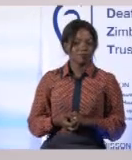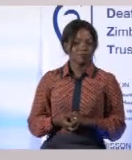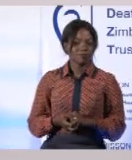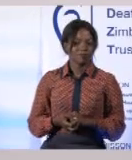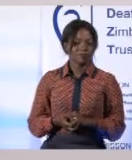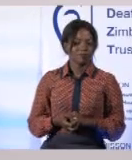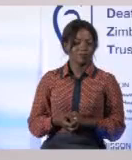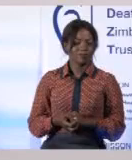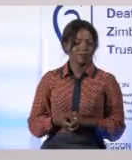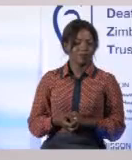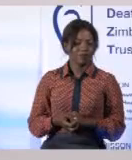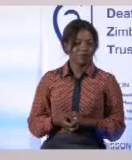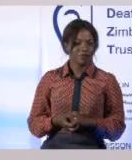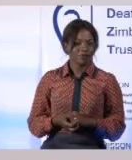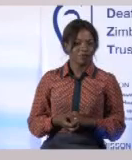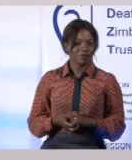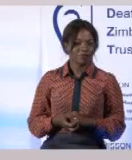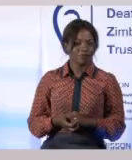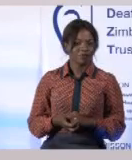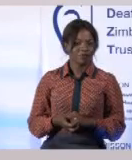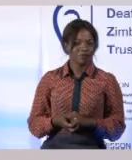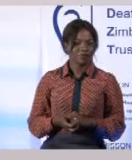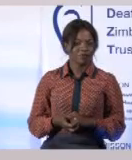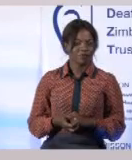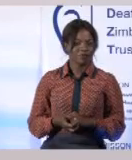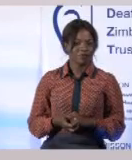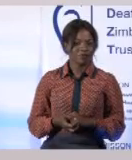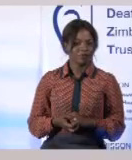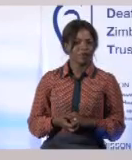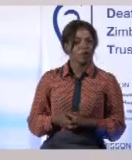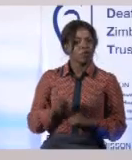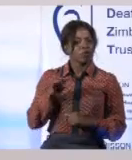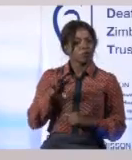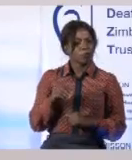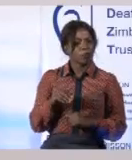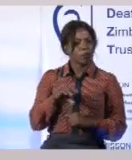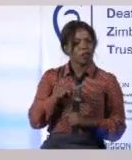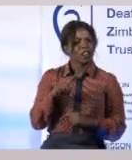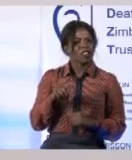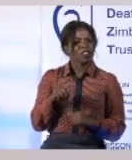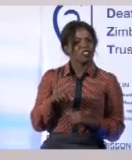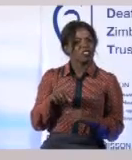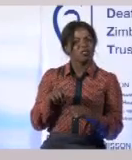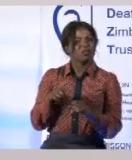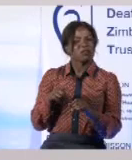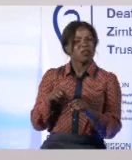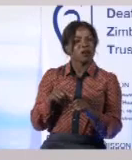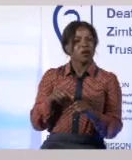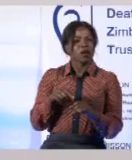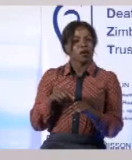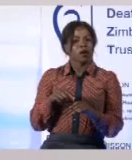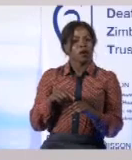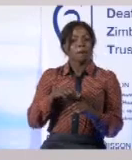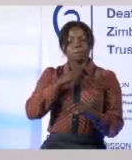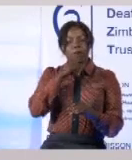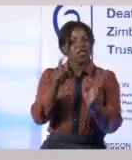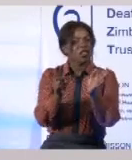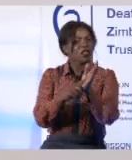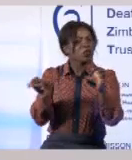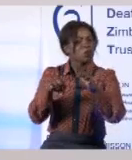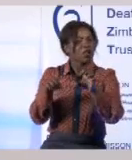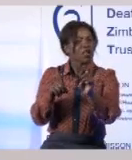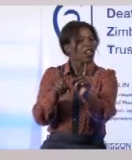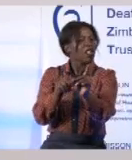of young men, younger men than yourselves, who are selling sex in Zimbabwe? What age groups do we have out there?